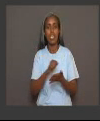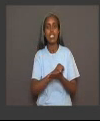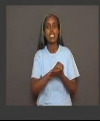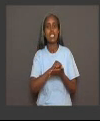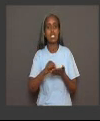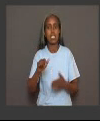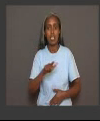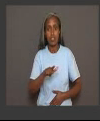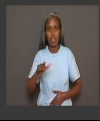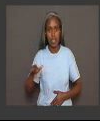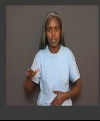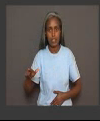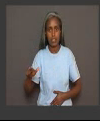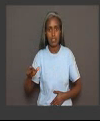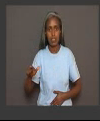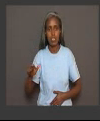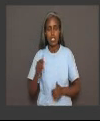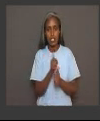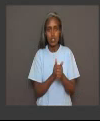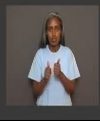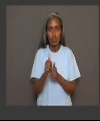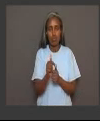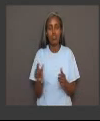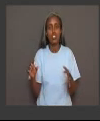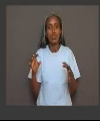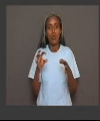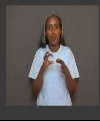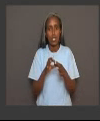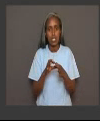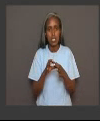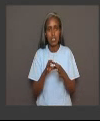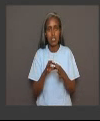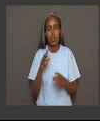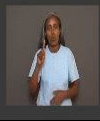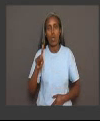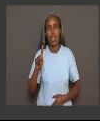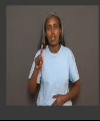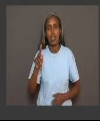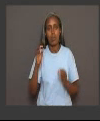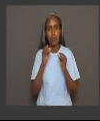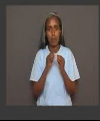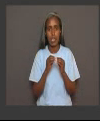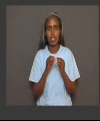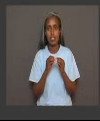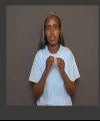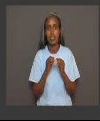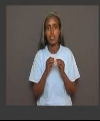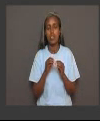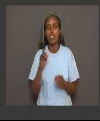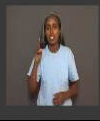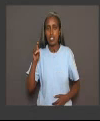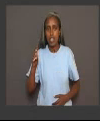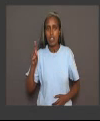secant lines through the coordinates 1 plus